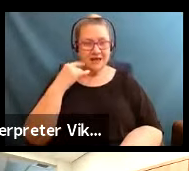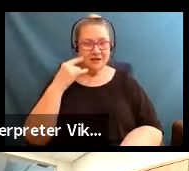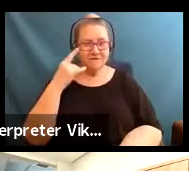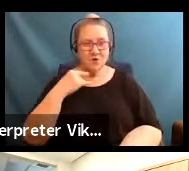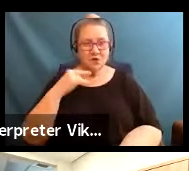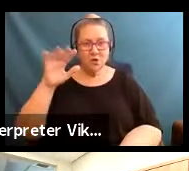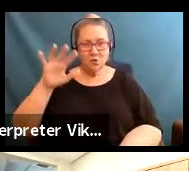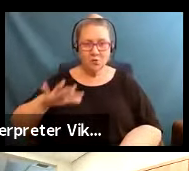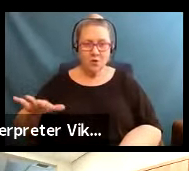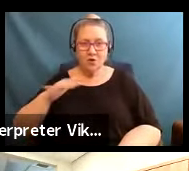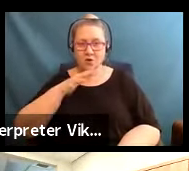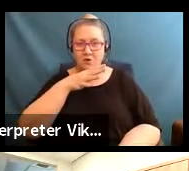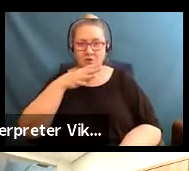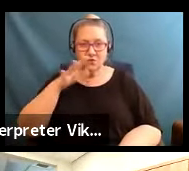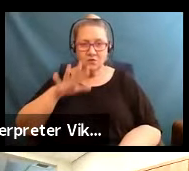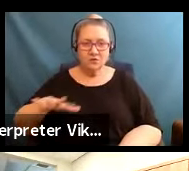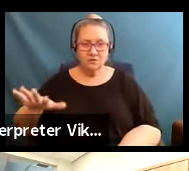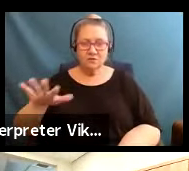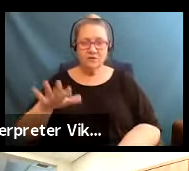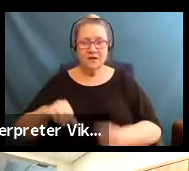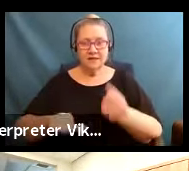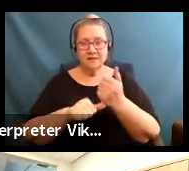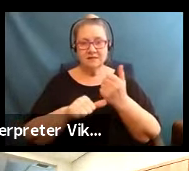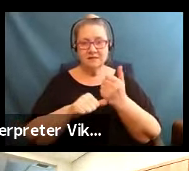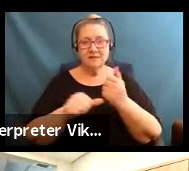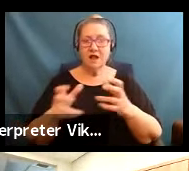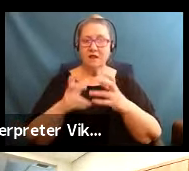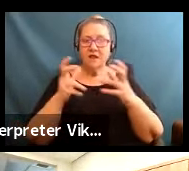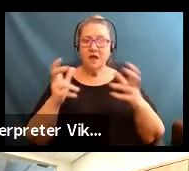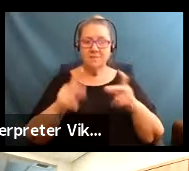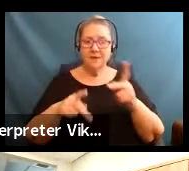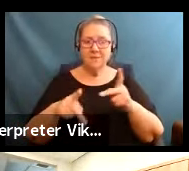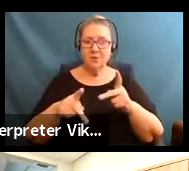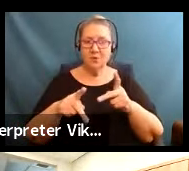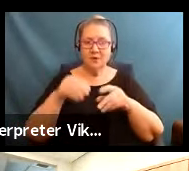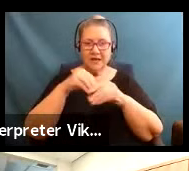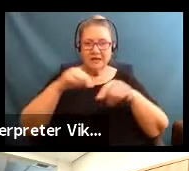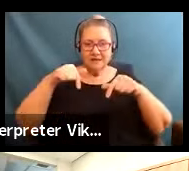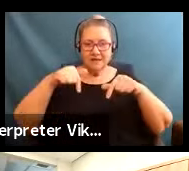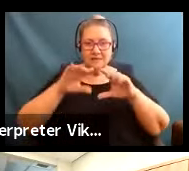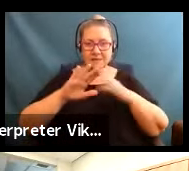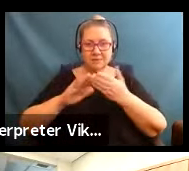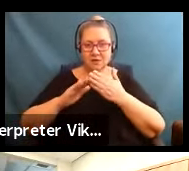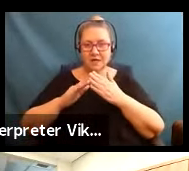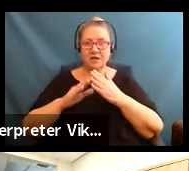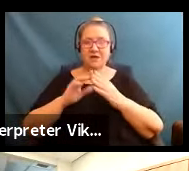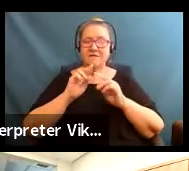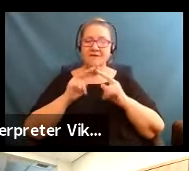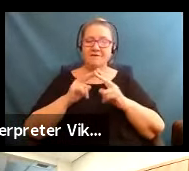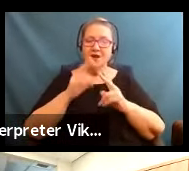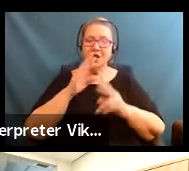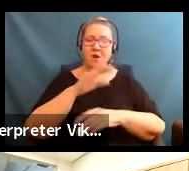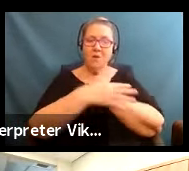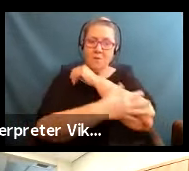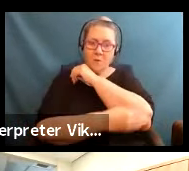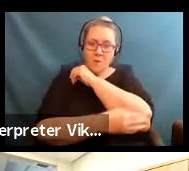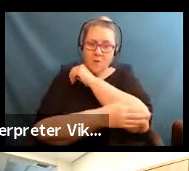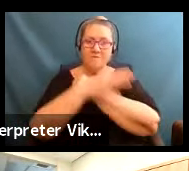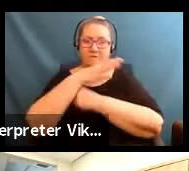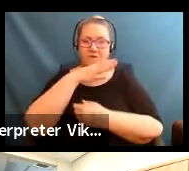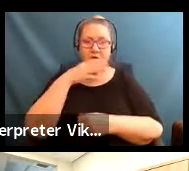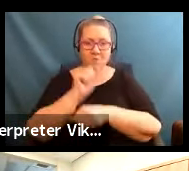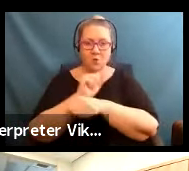Large members of our community are farm workers, rural poor. One of the reasons